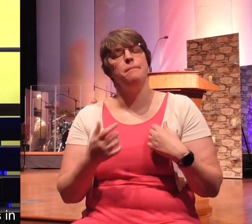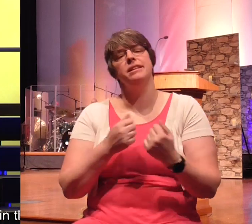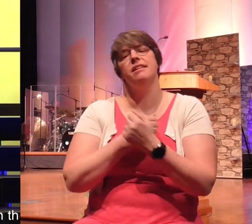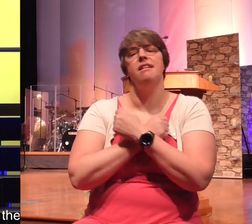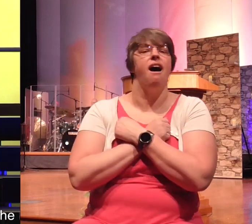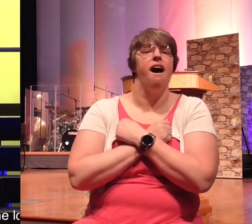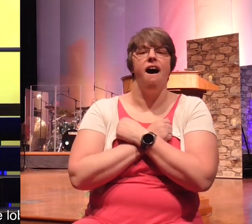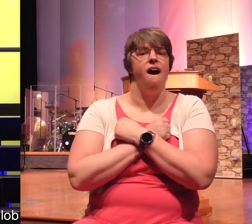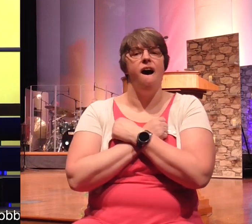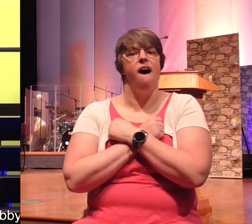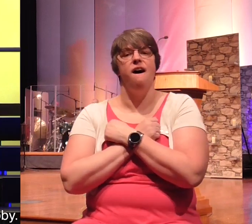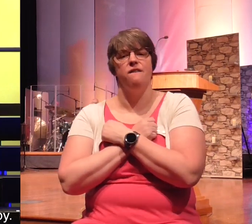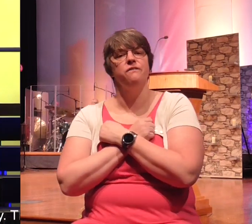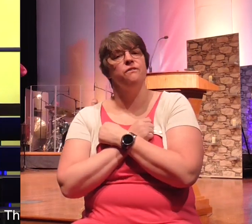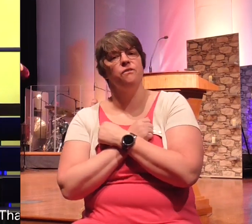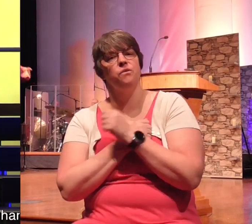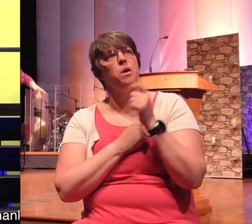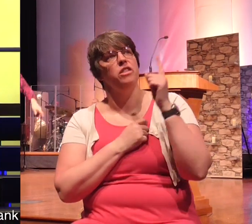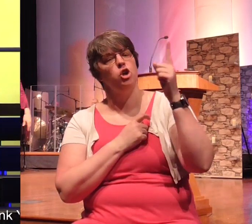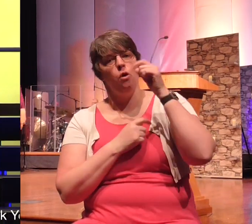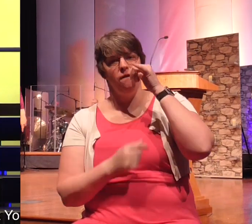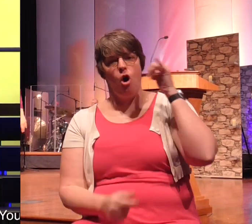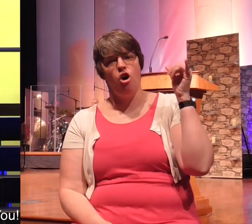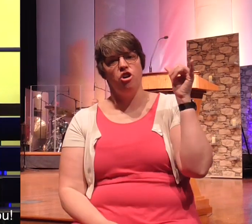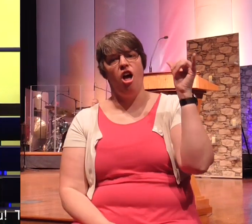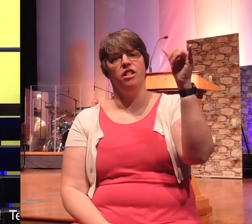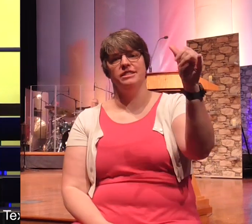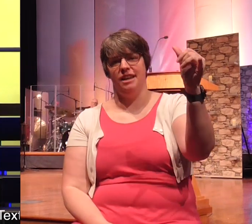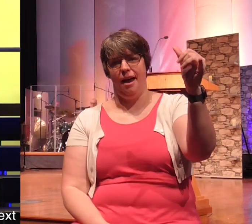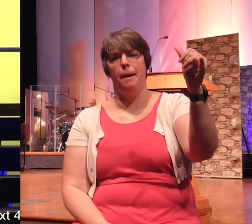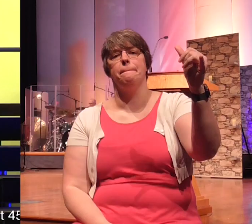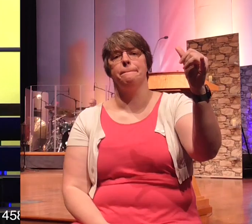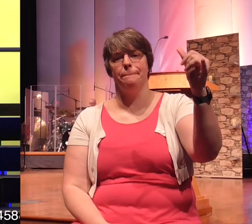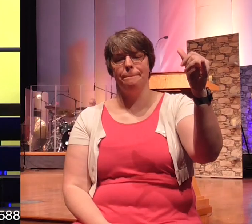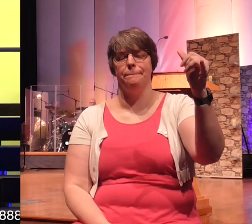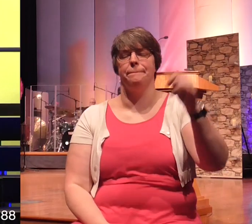with you for all time.